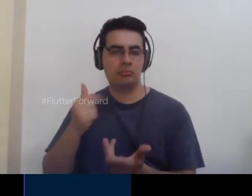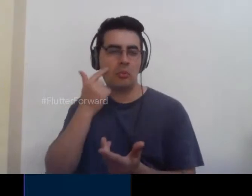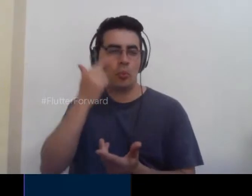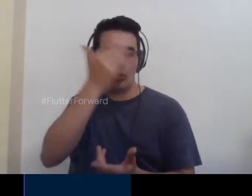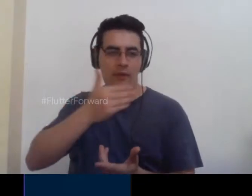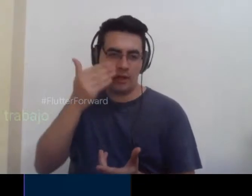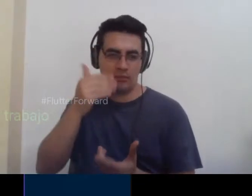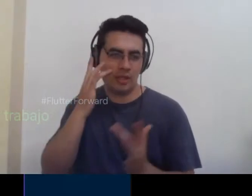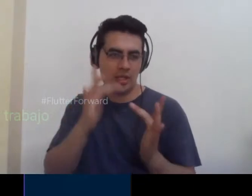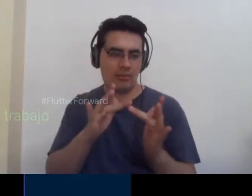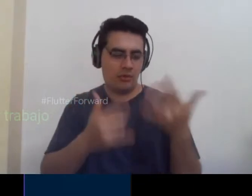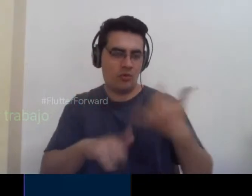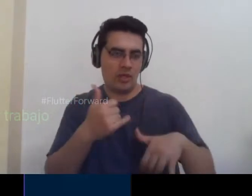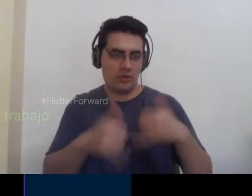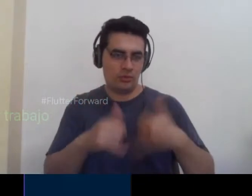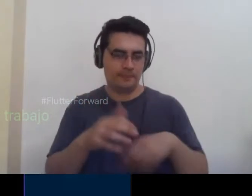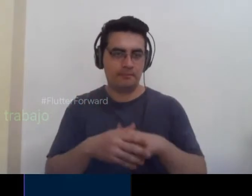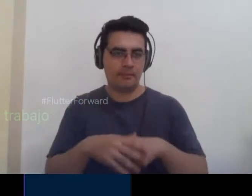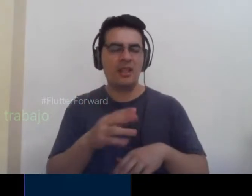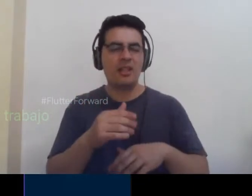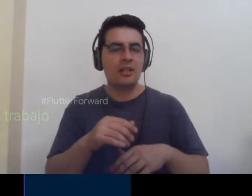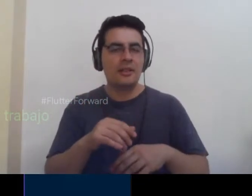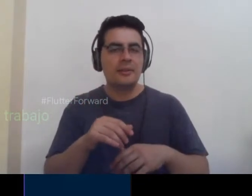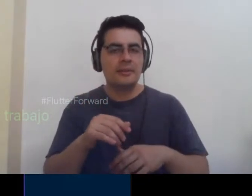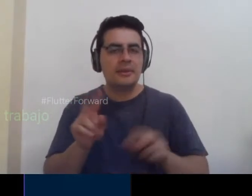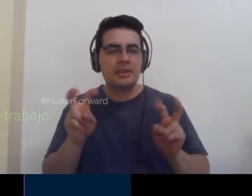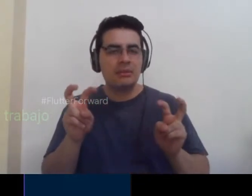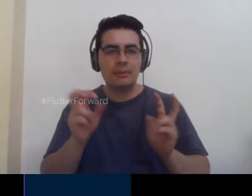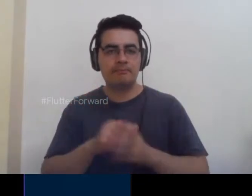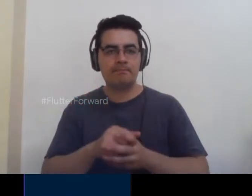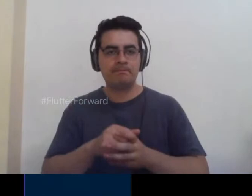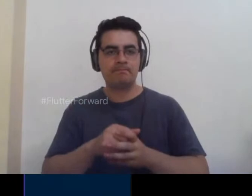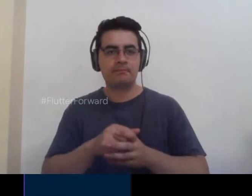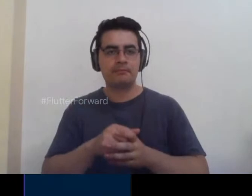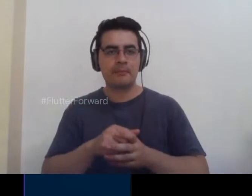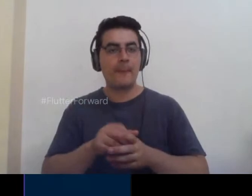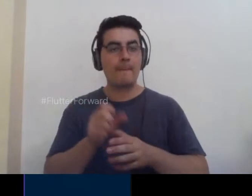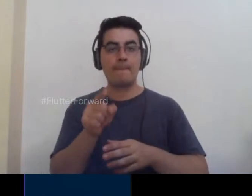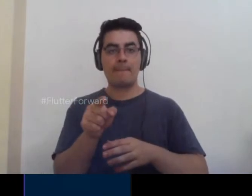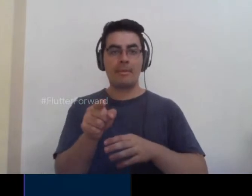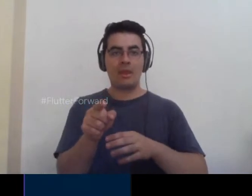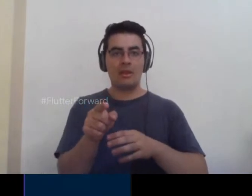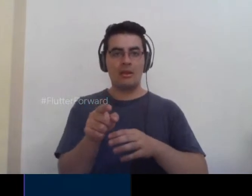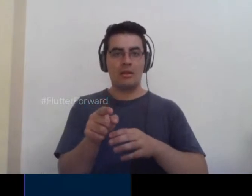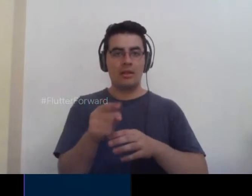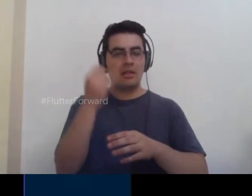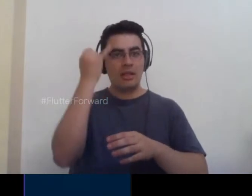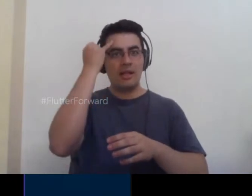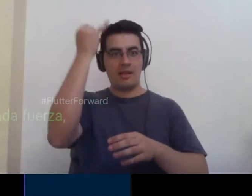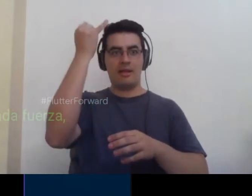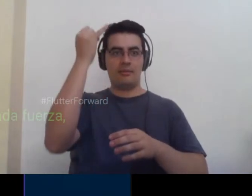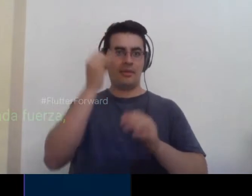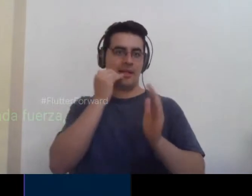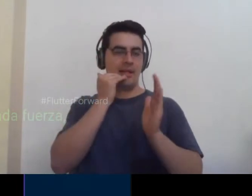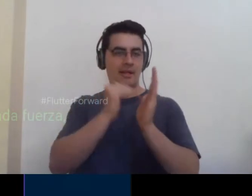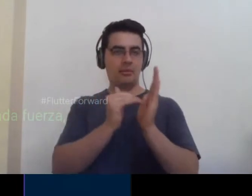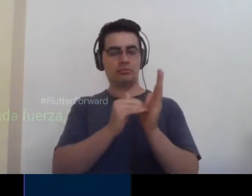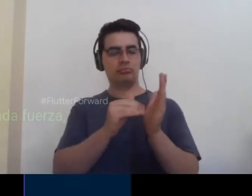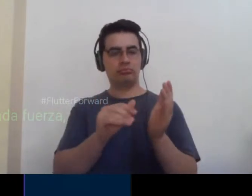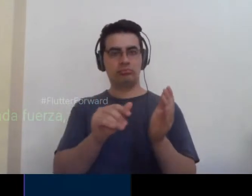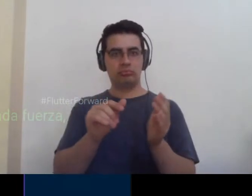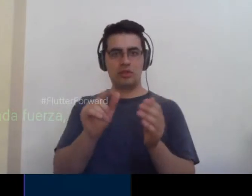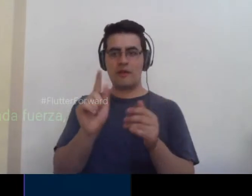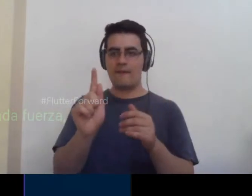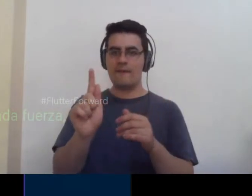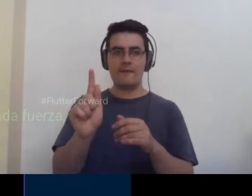that the player just got hired at a font company and their first job is to publish a new font file. But when they click